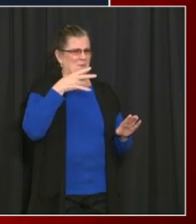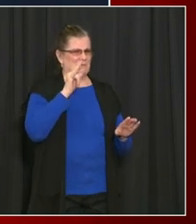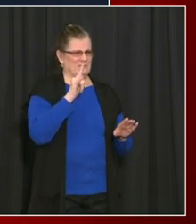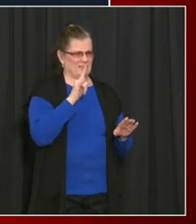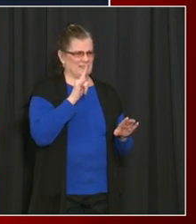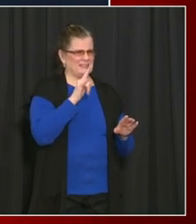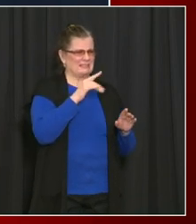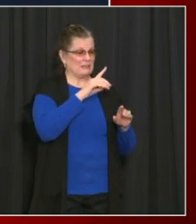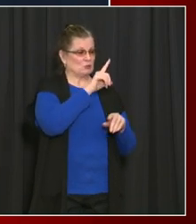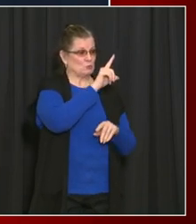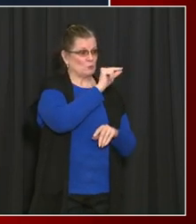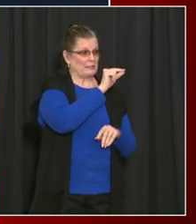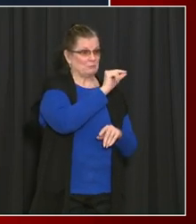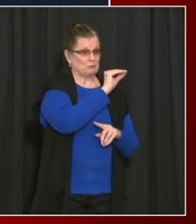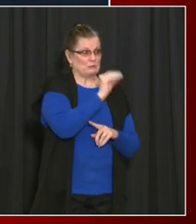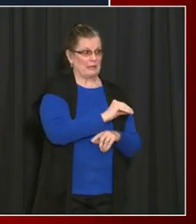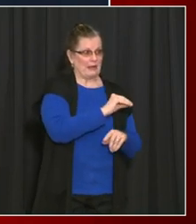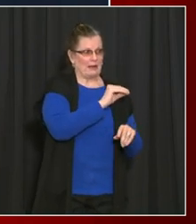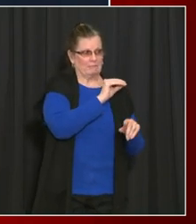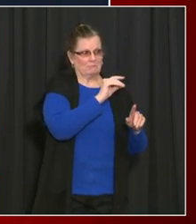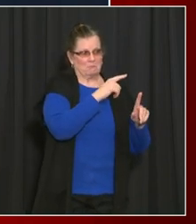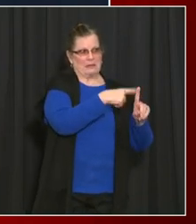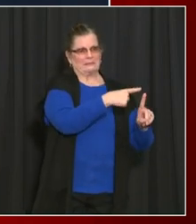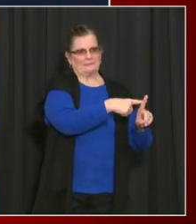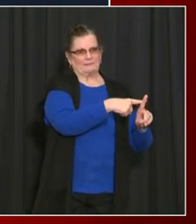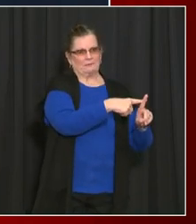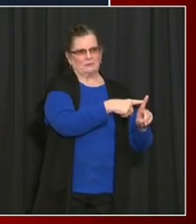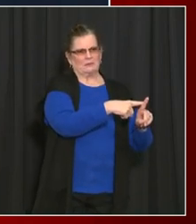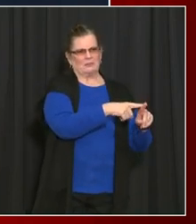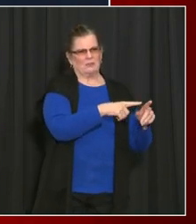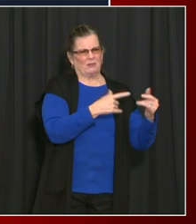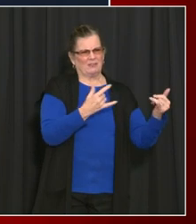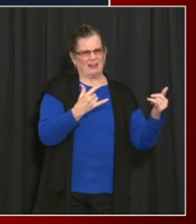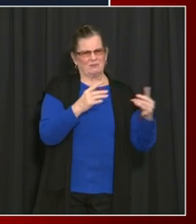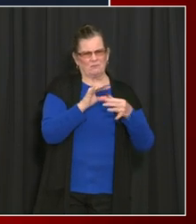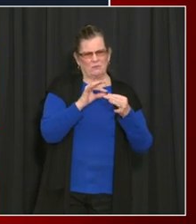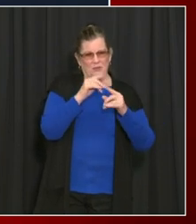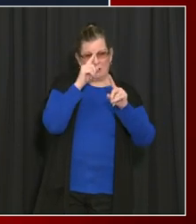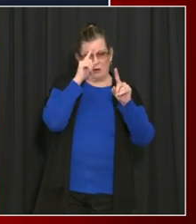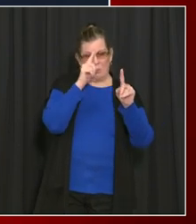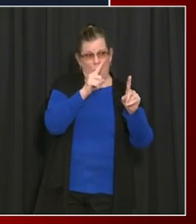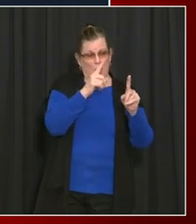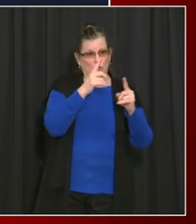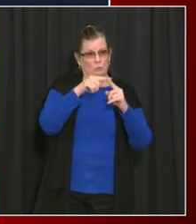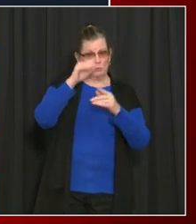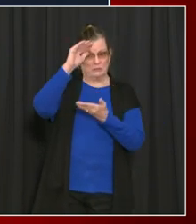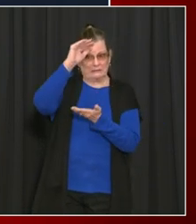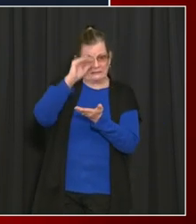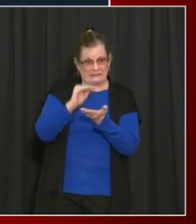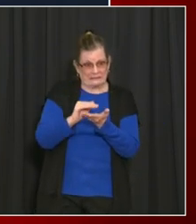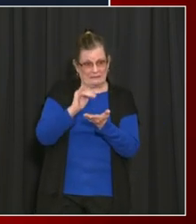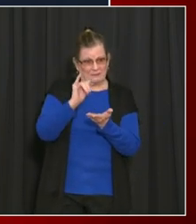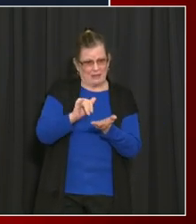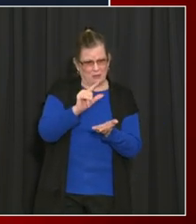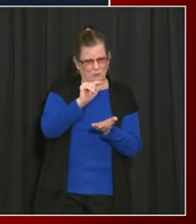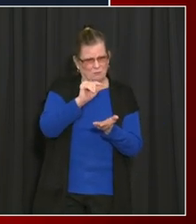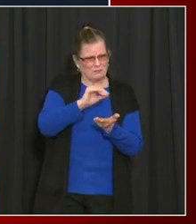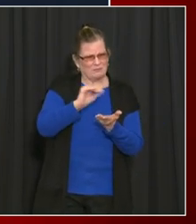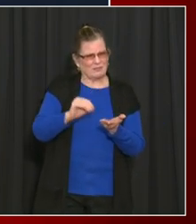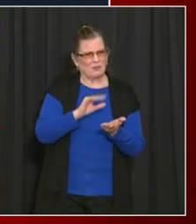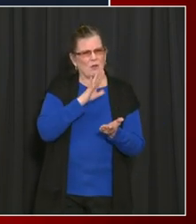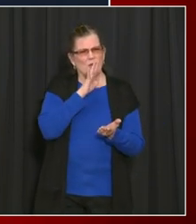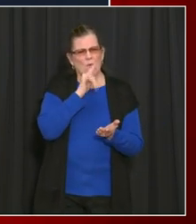for us to be below 10%. Could you help us explain why you said that then and maybe why you're not saying that as much